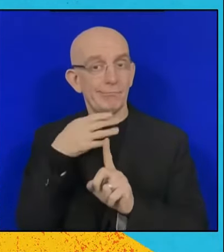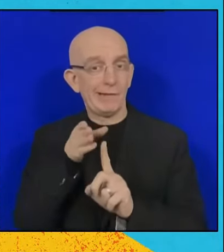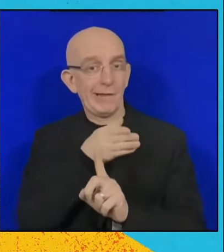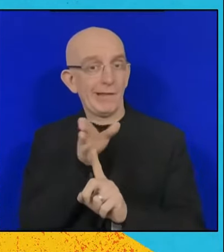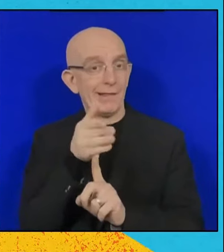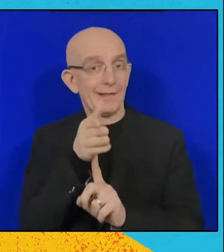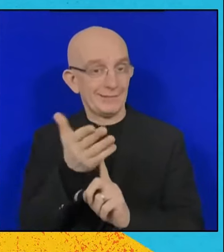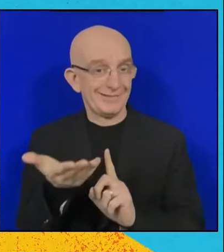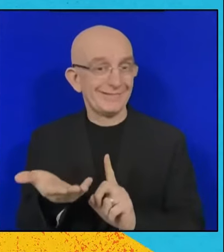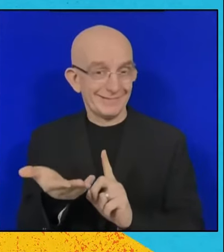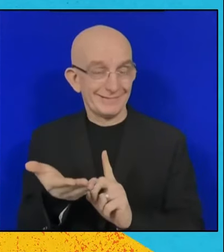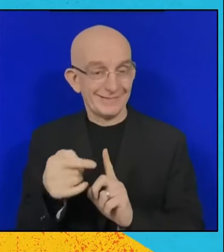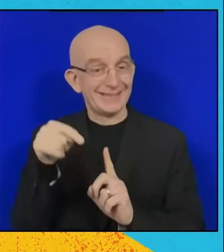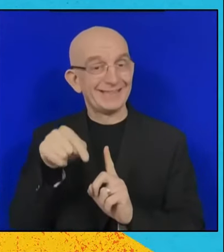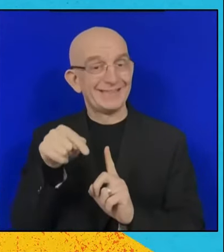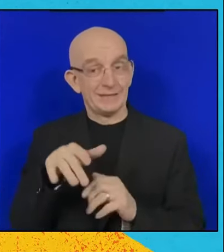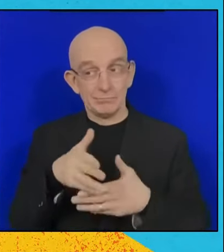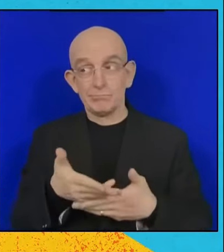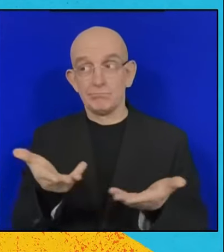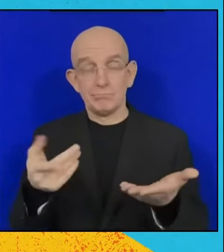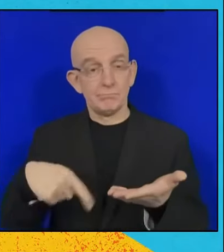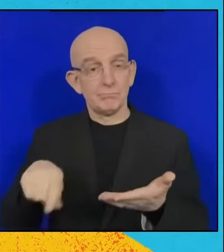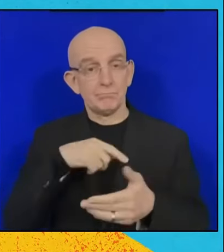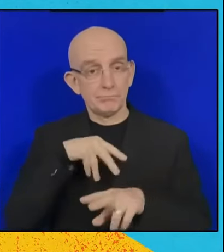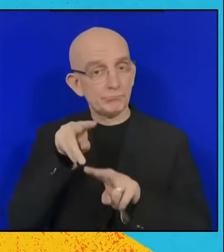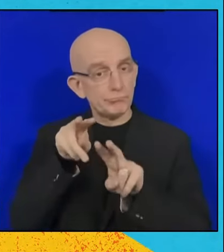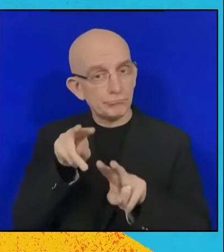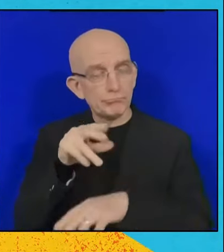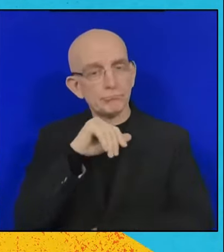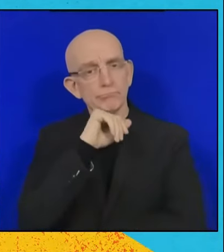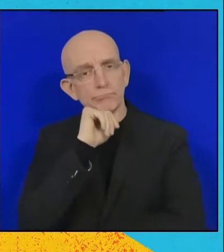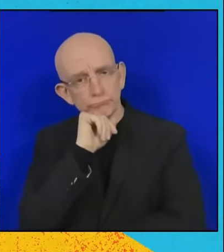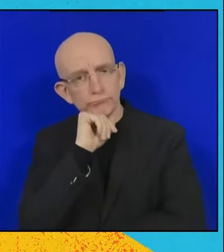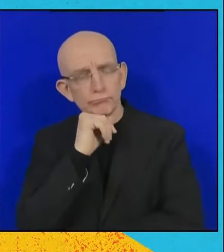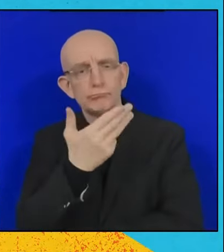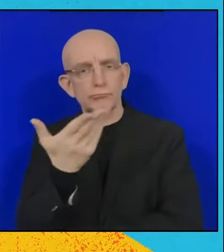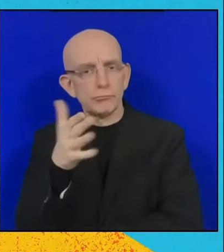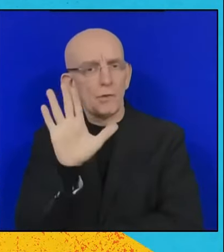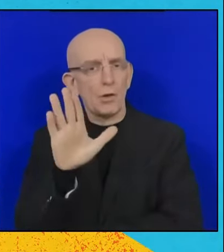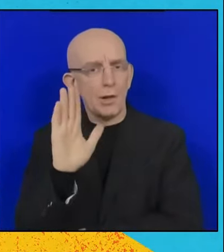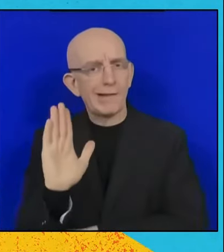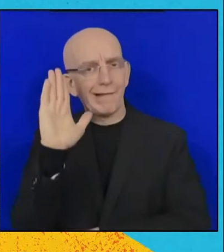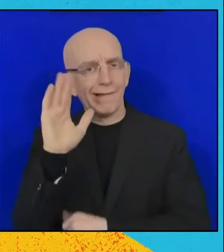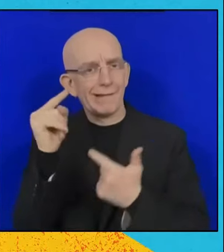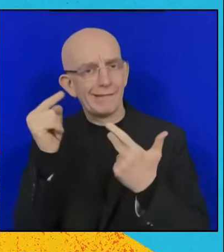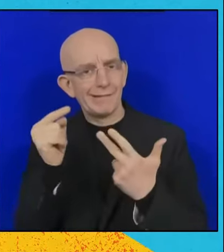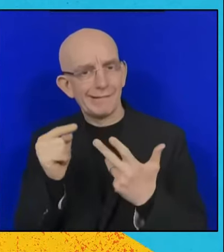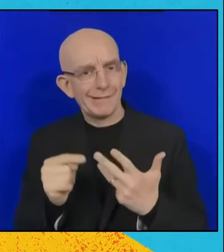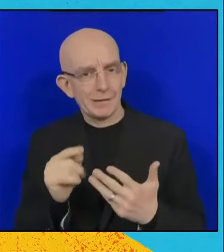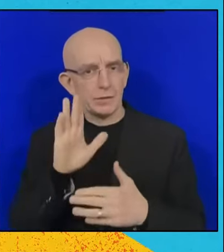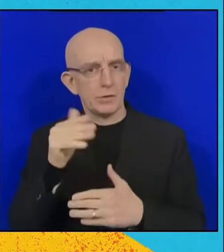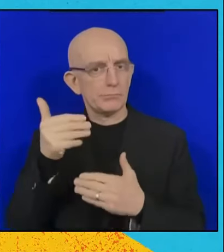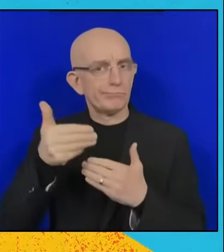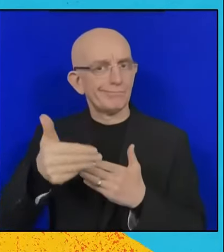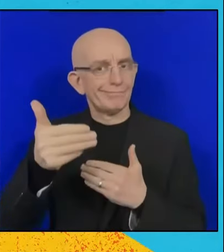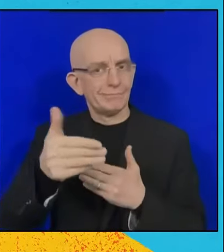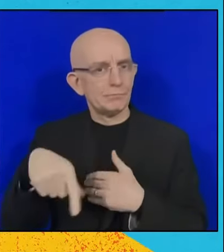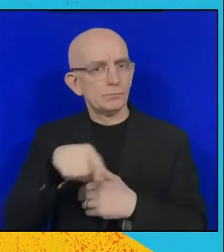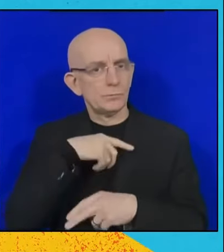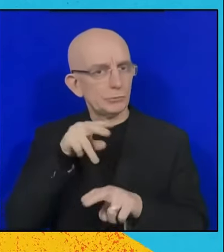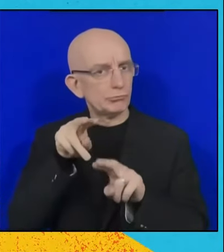generations, to listen to the voices of those who will not be overlooked anymore. We need you to guide us and to be part of